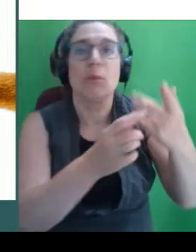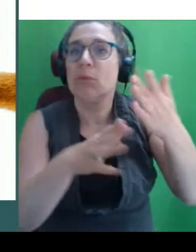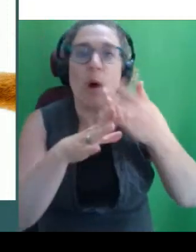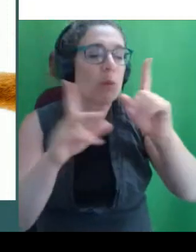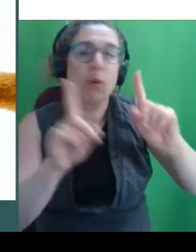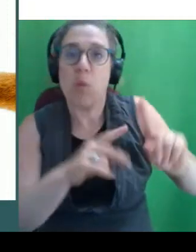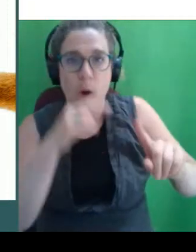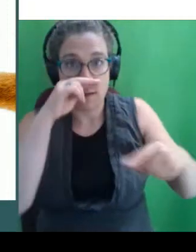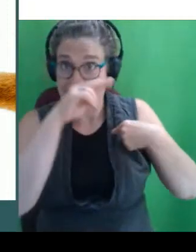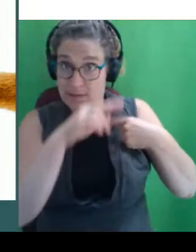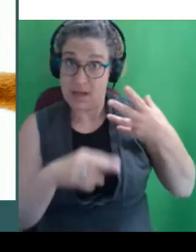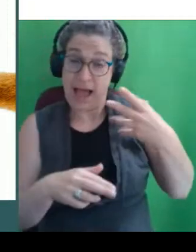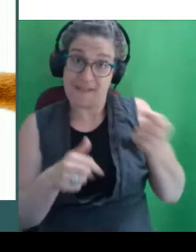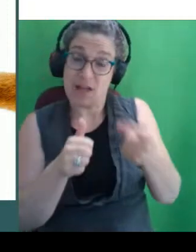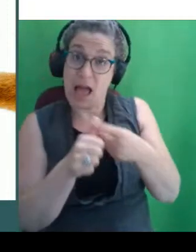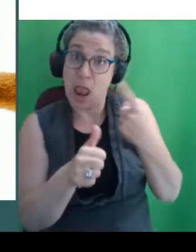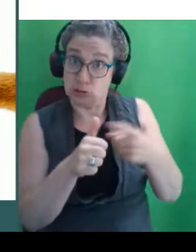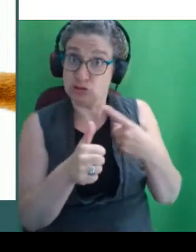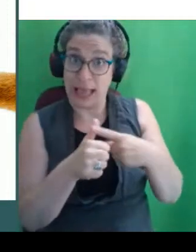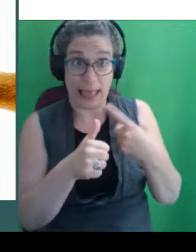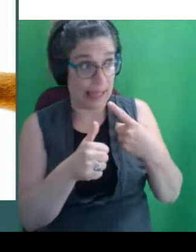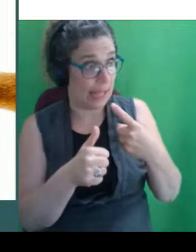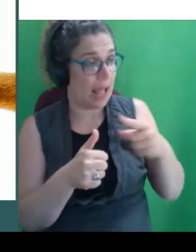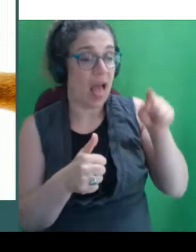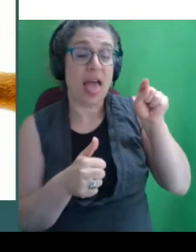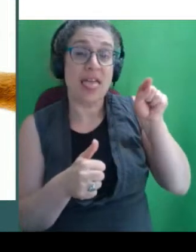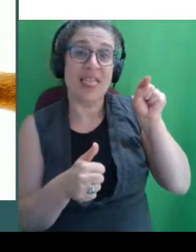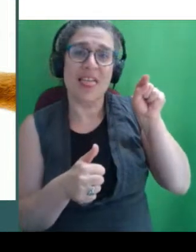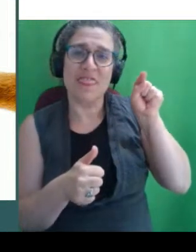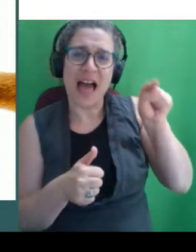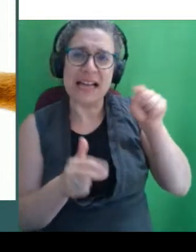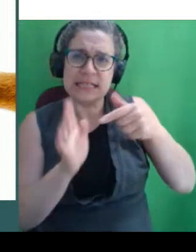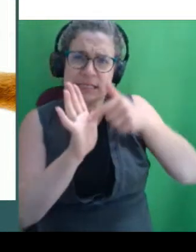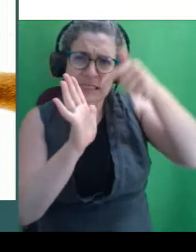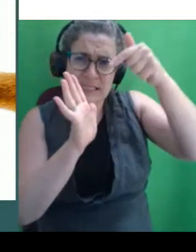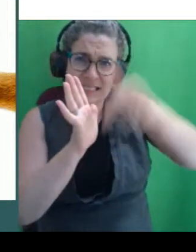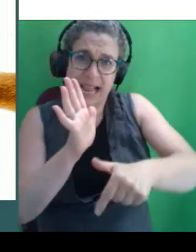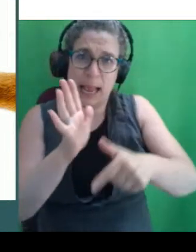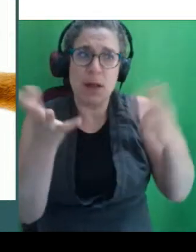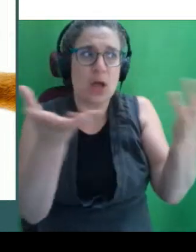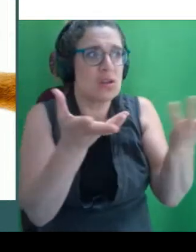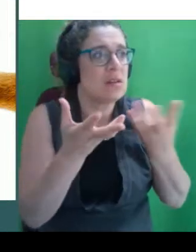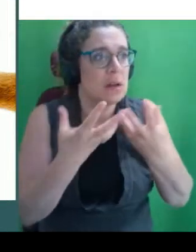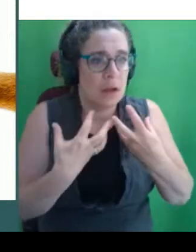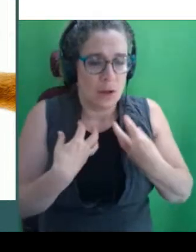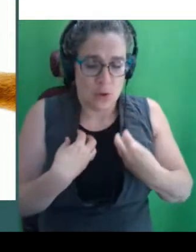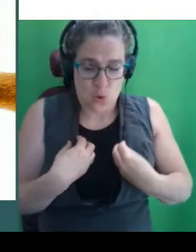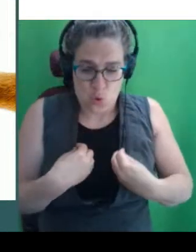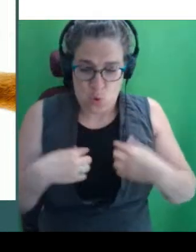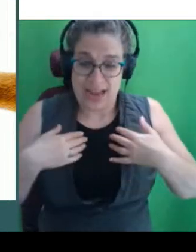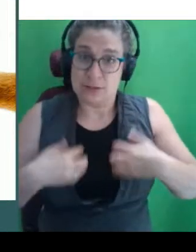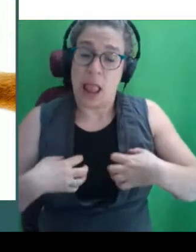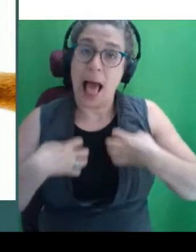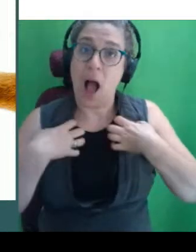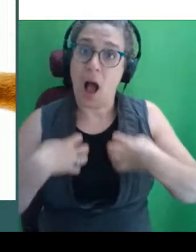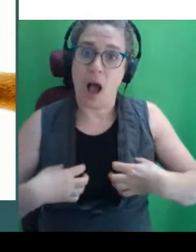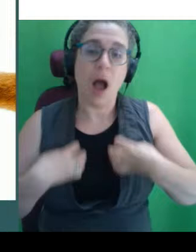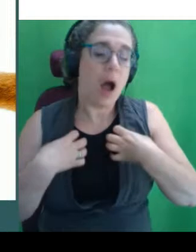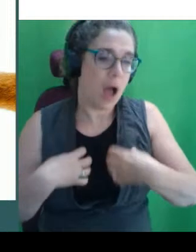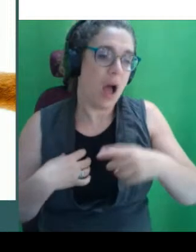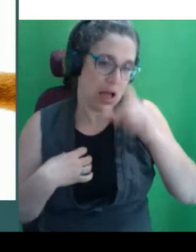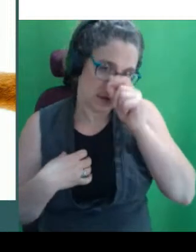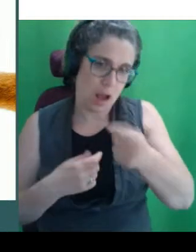allergic, that deep inhalation of those proteins deep into that lung can cause a